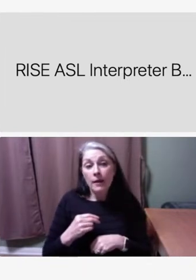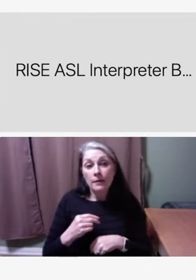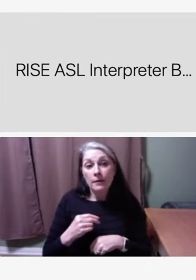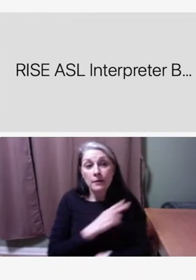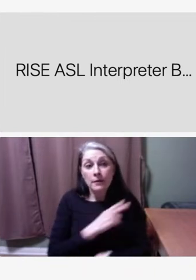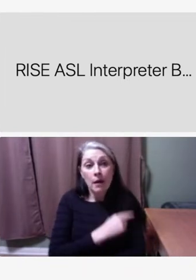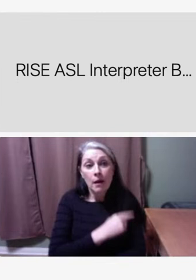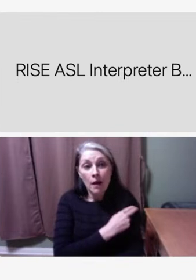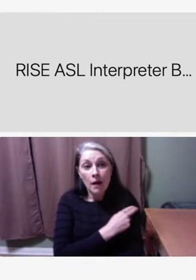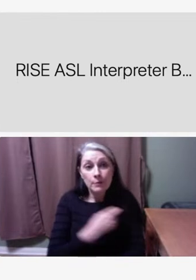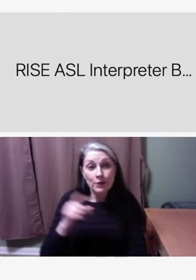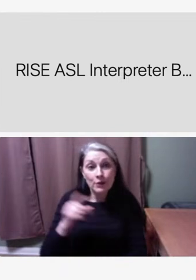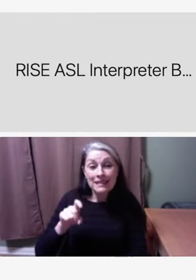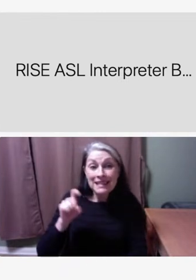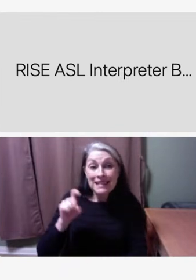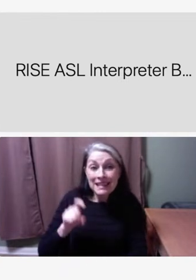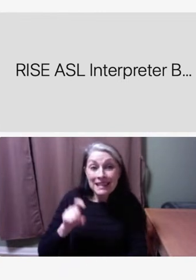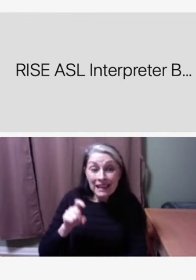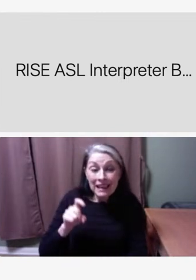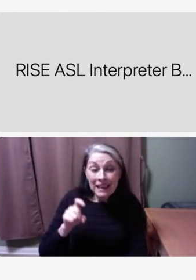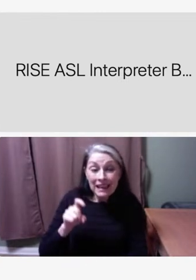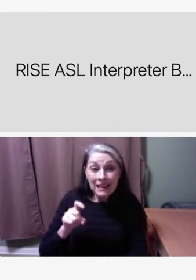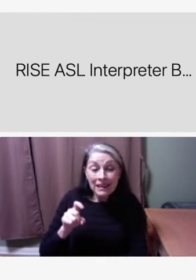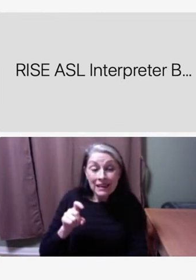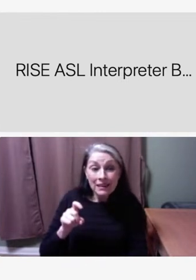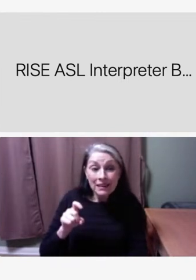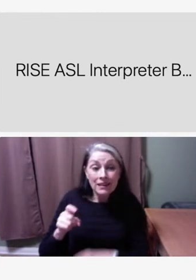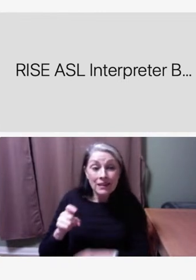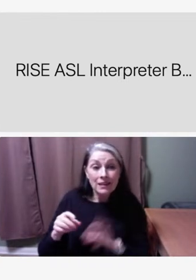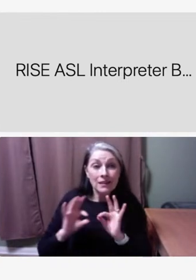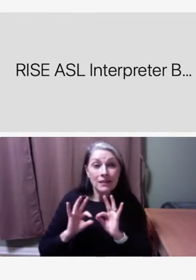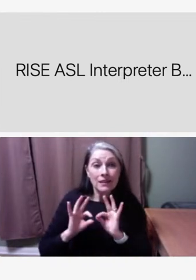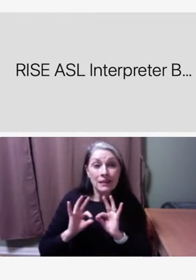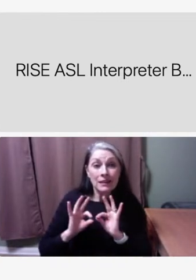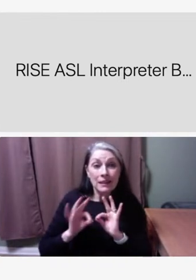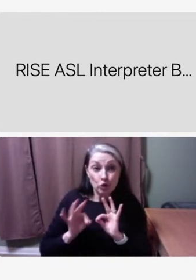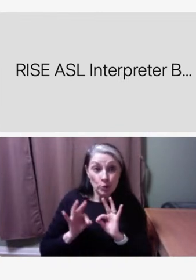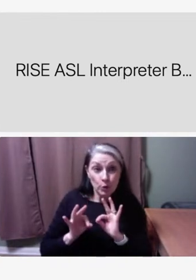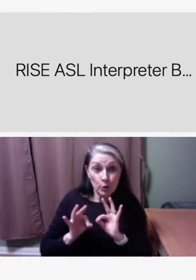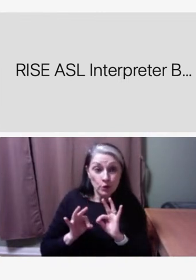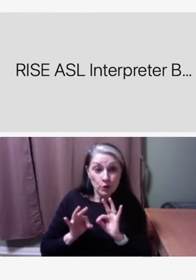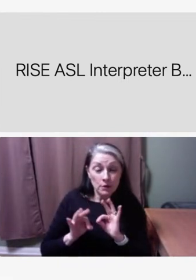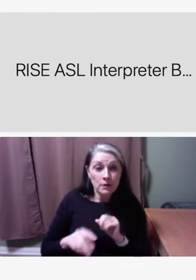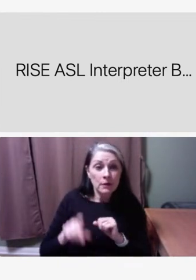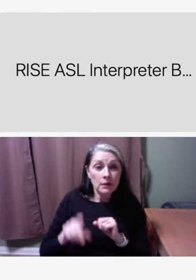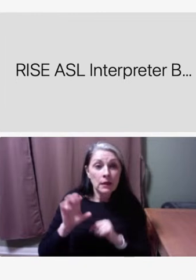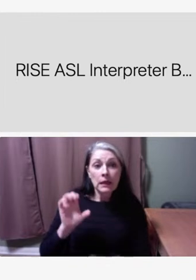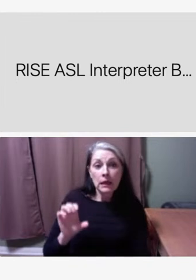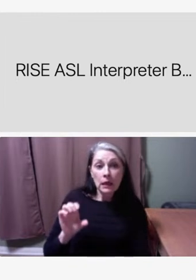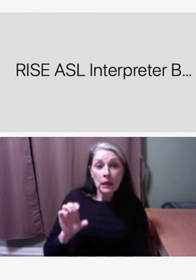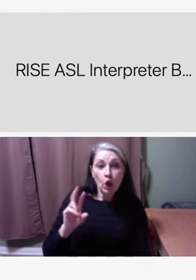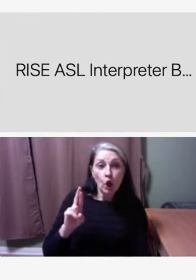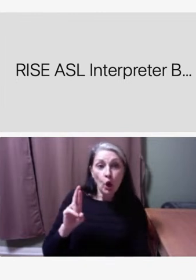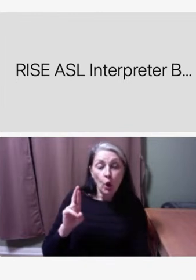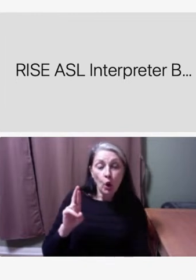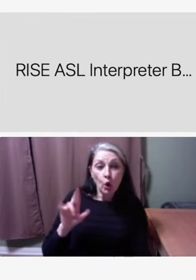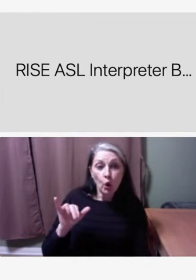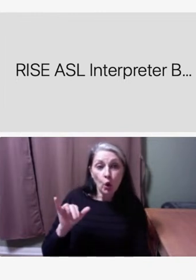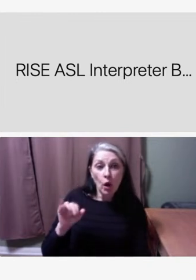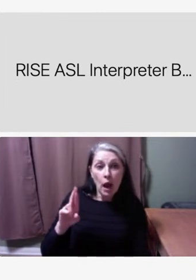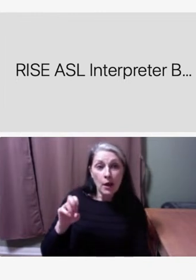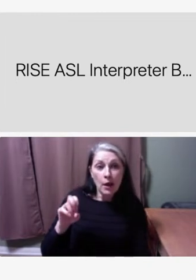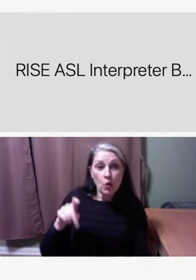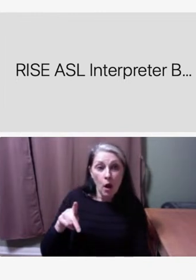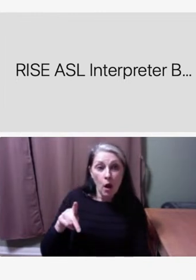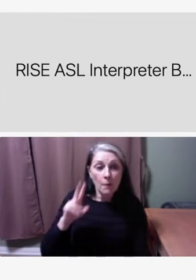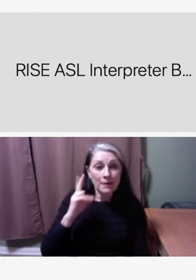superintendent of CryROP to see if we can start working on getting something like that together. My objective